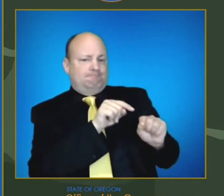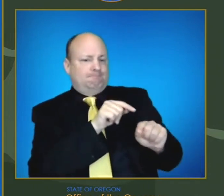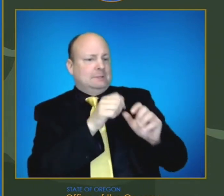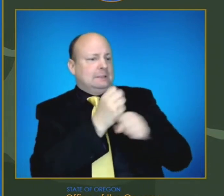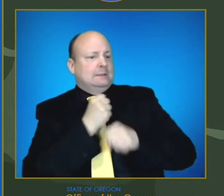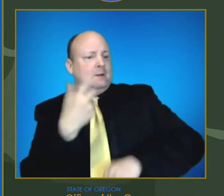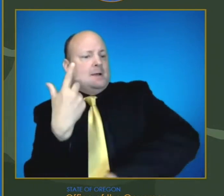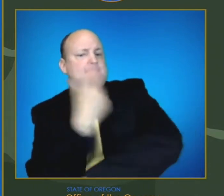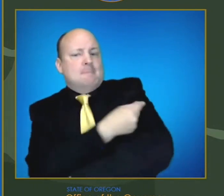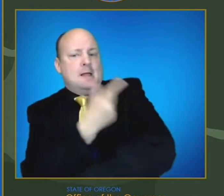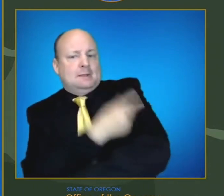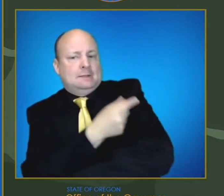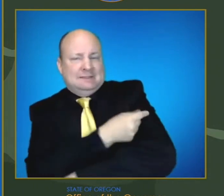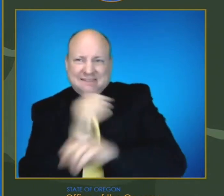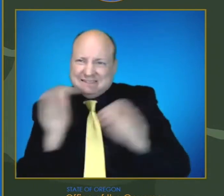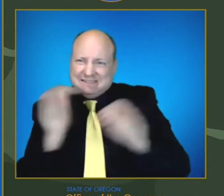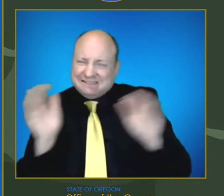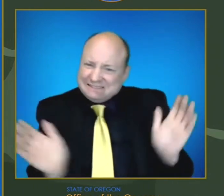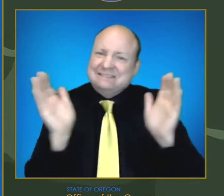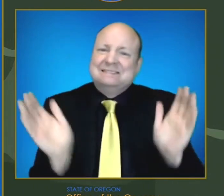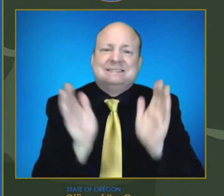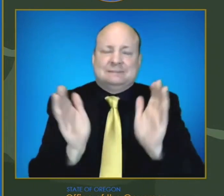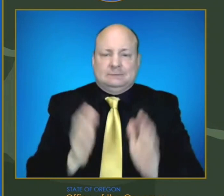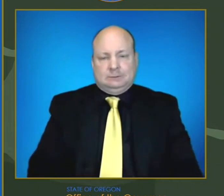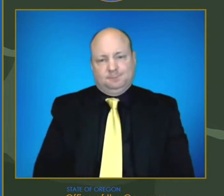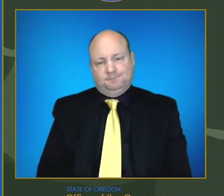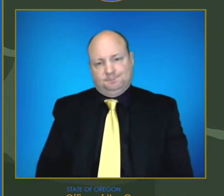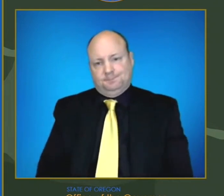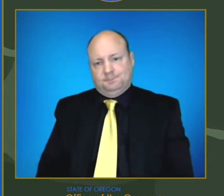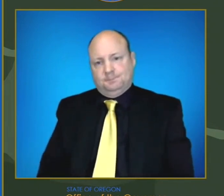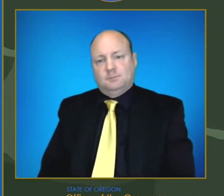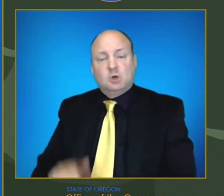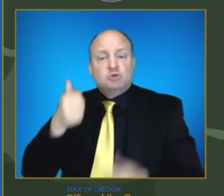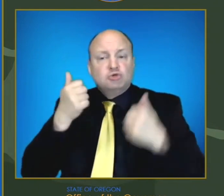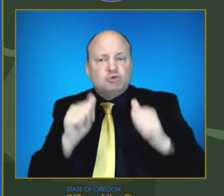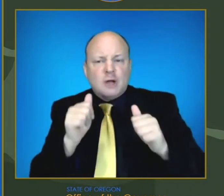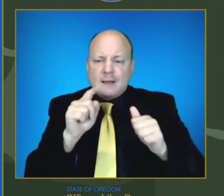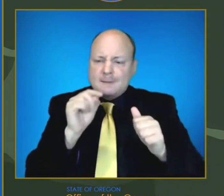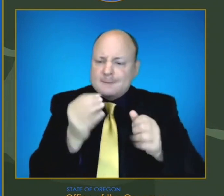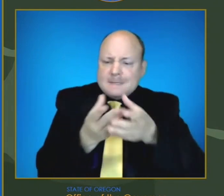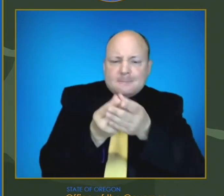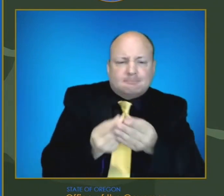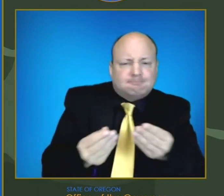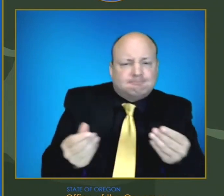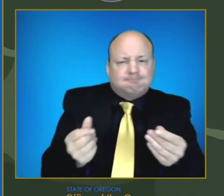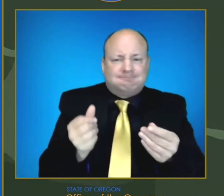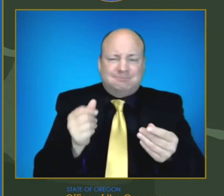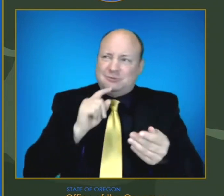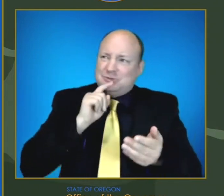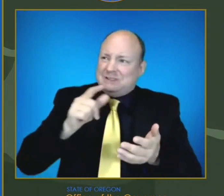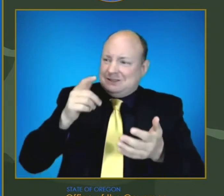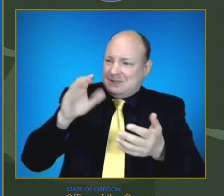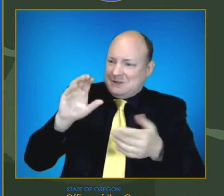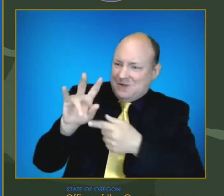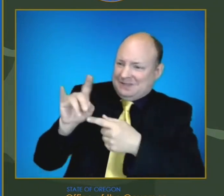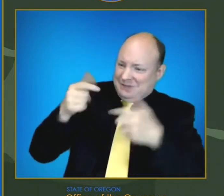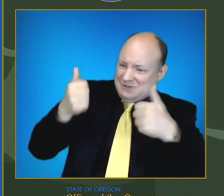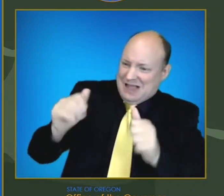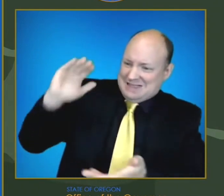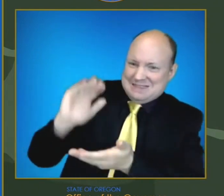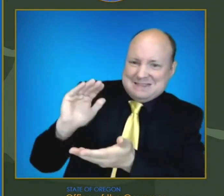community. As we try to stamp out the virus, we continue to see increases in our most effective tool to end the